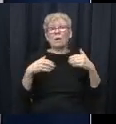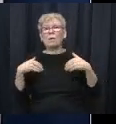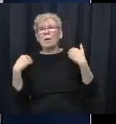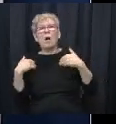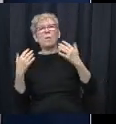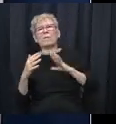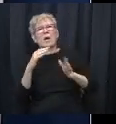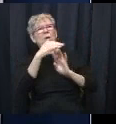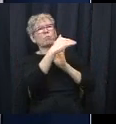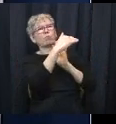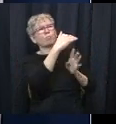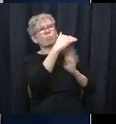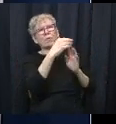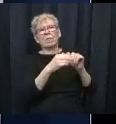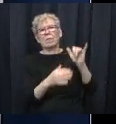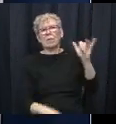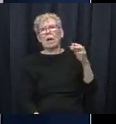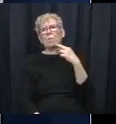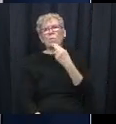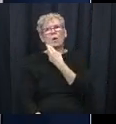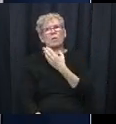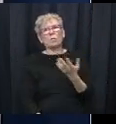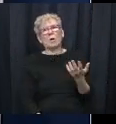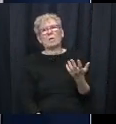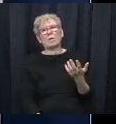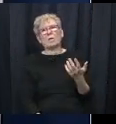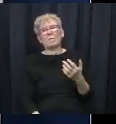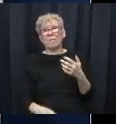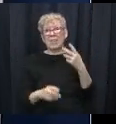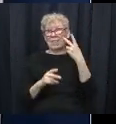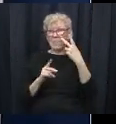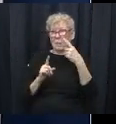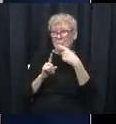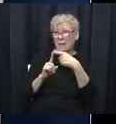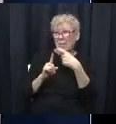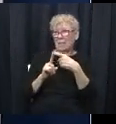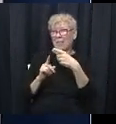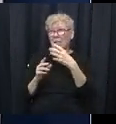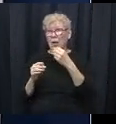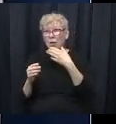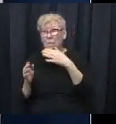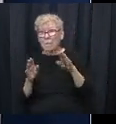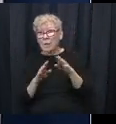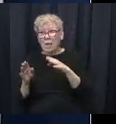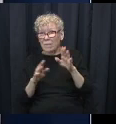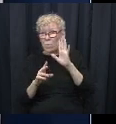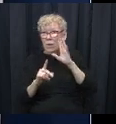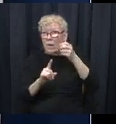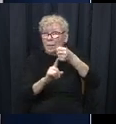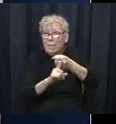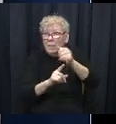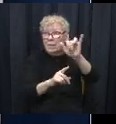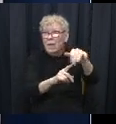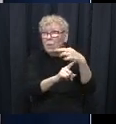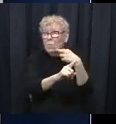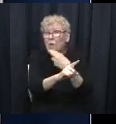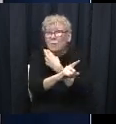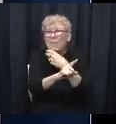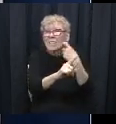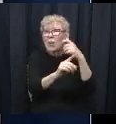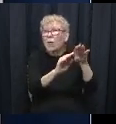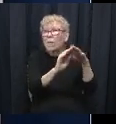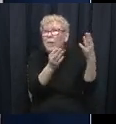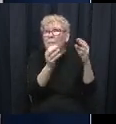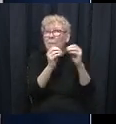allow businesses to open up? Well, the spread of the virus in Colorado is going to be a function of